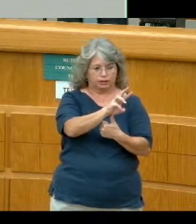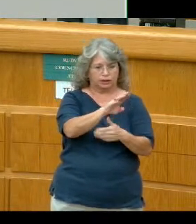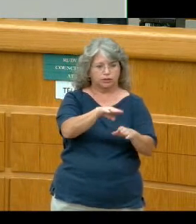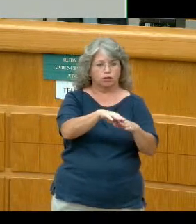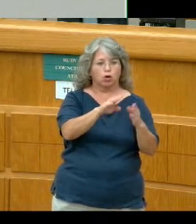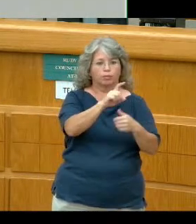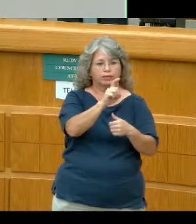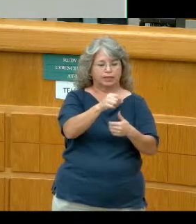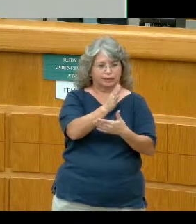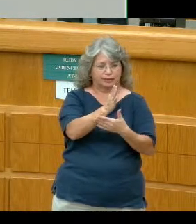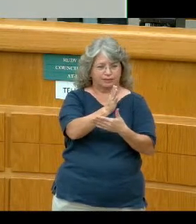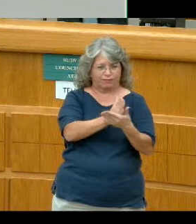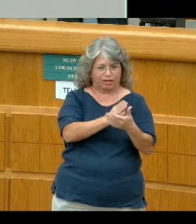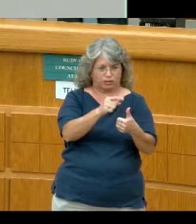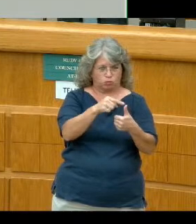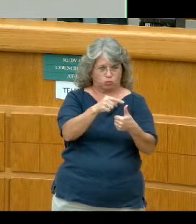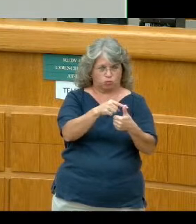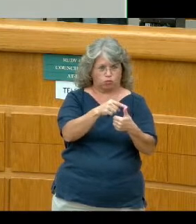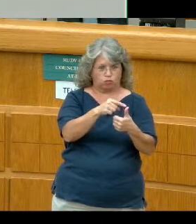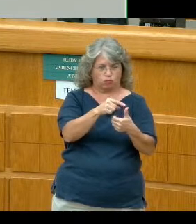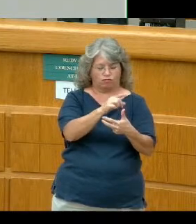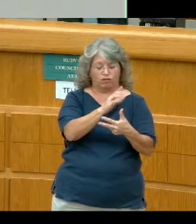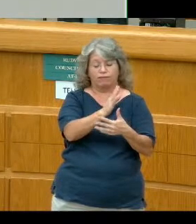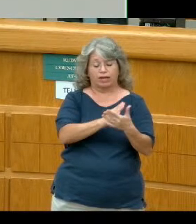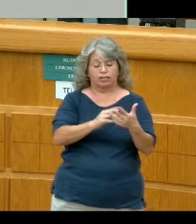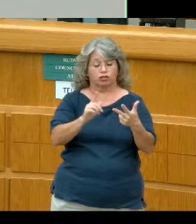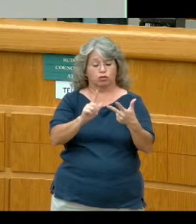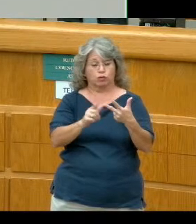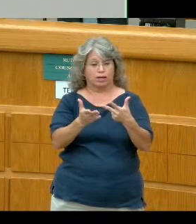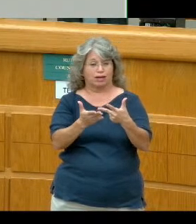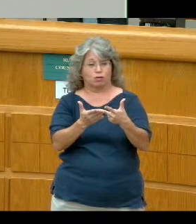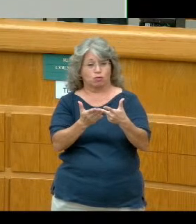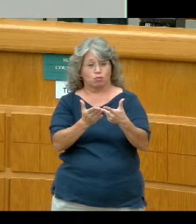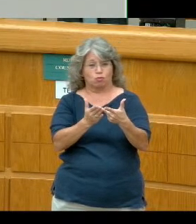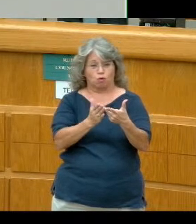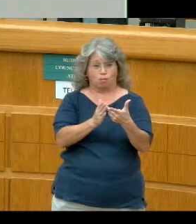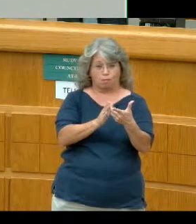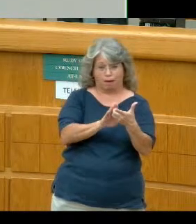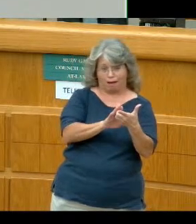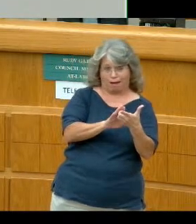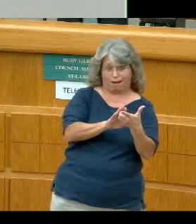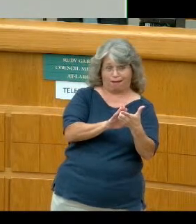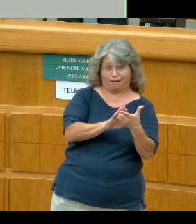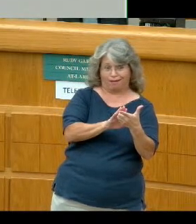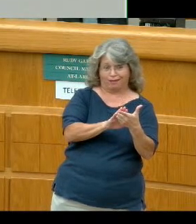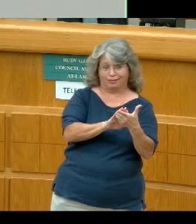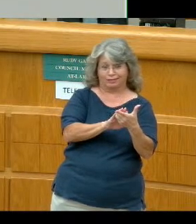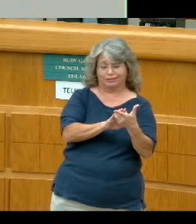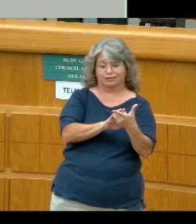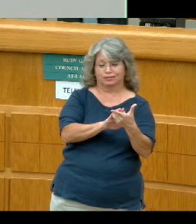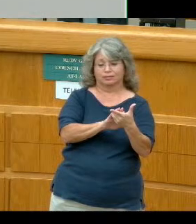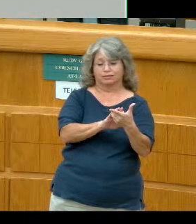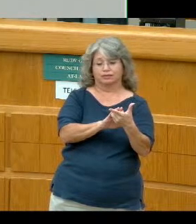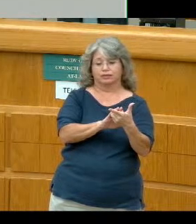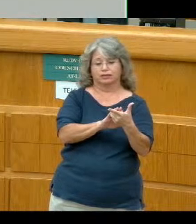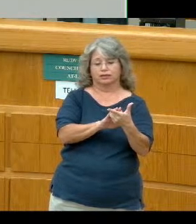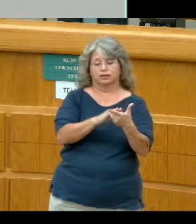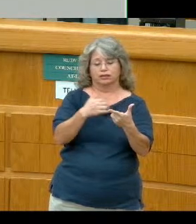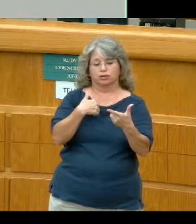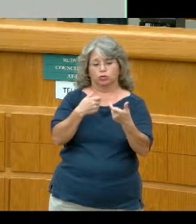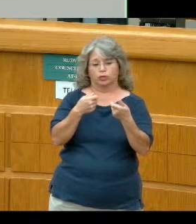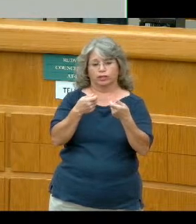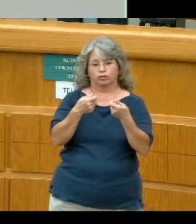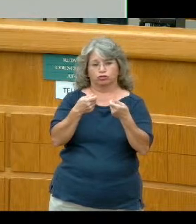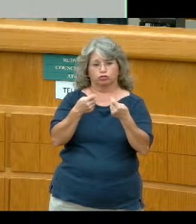June 26th, that's when the first Open Texas Phase 3 ended, and we tried to start doing something